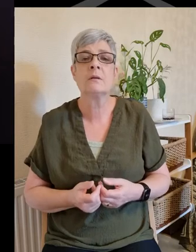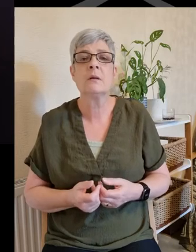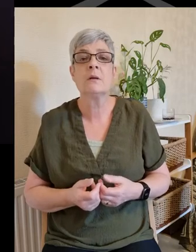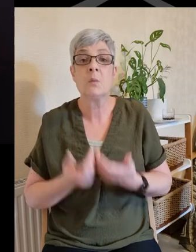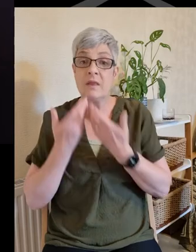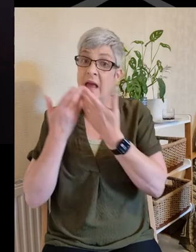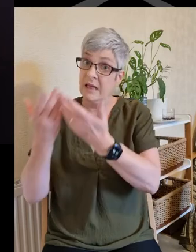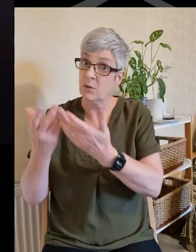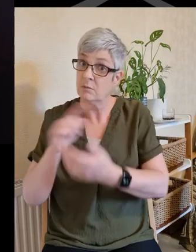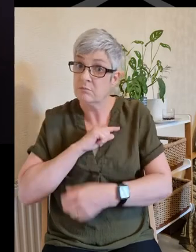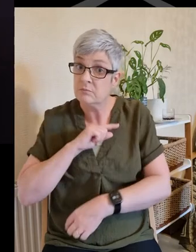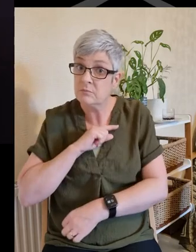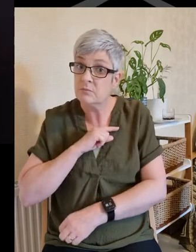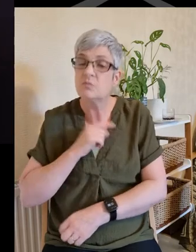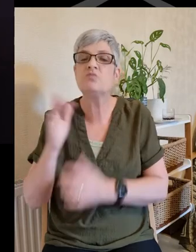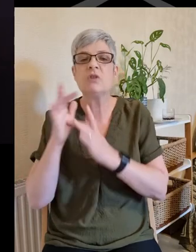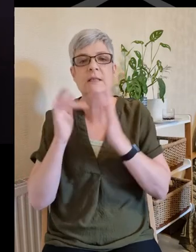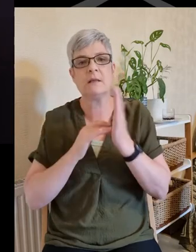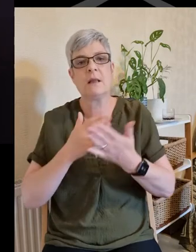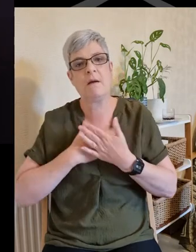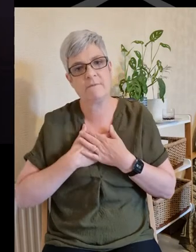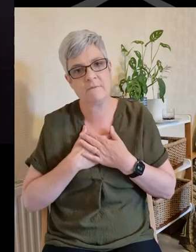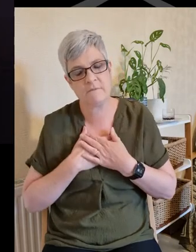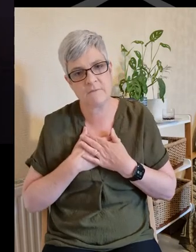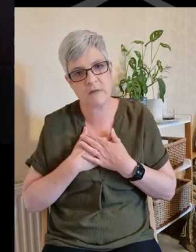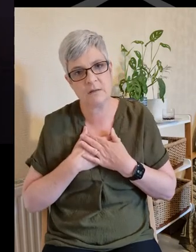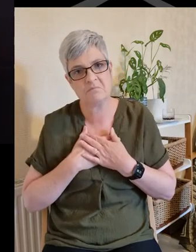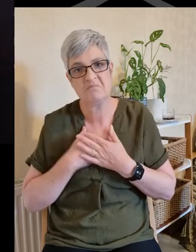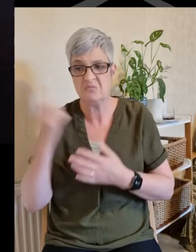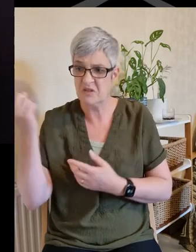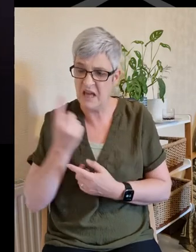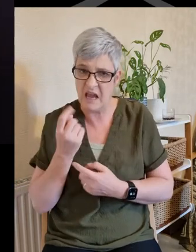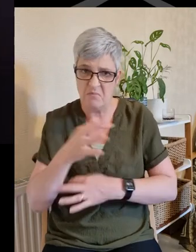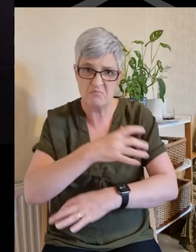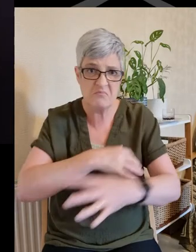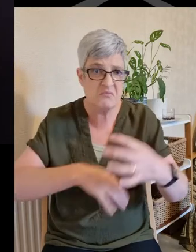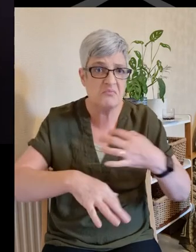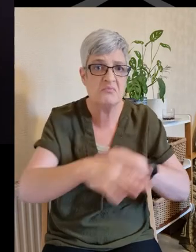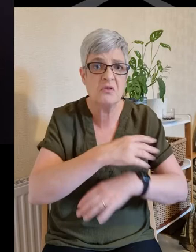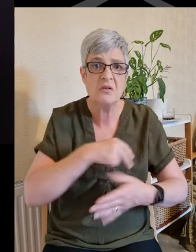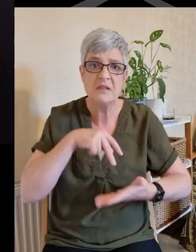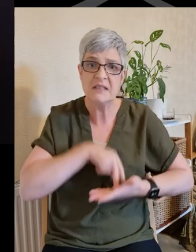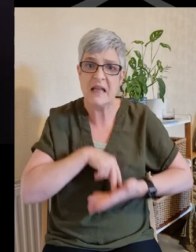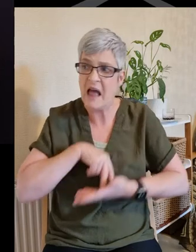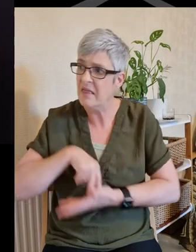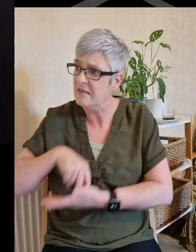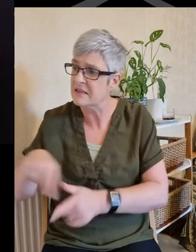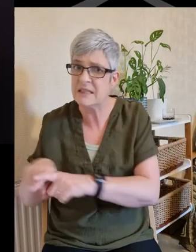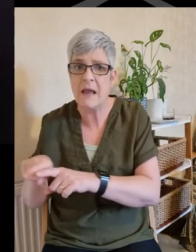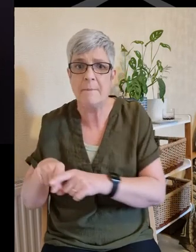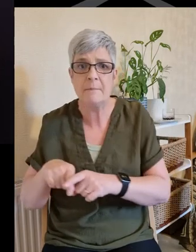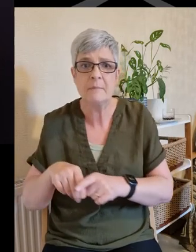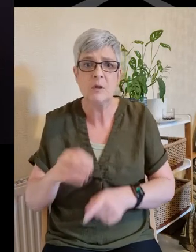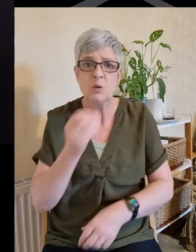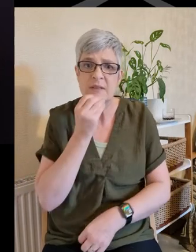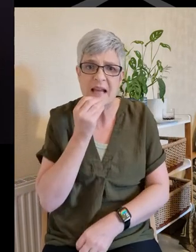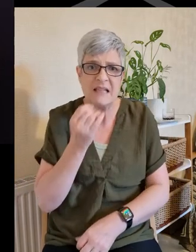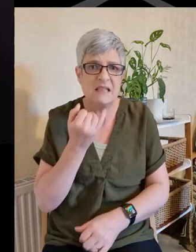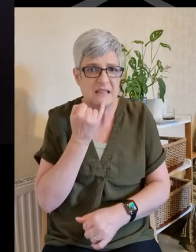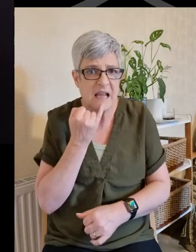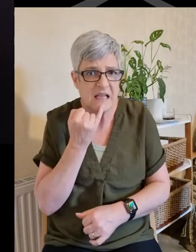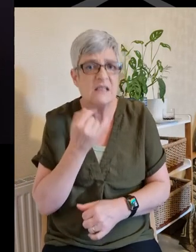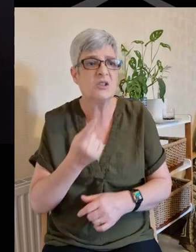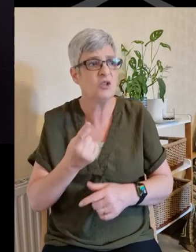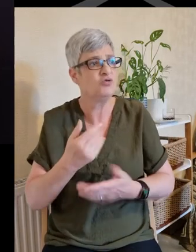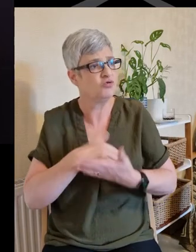We thank you for the love of Jesus, who came among us to stand where we stand, to taste what we taste, to share what we